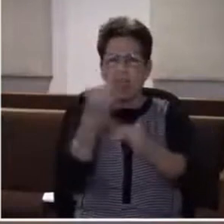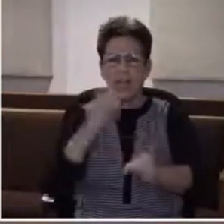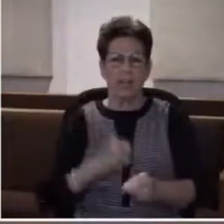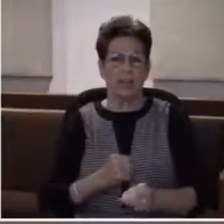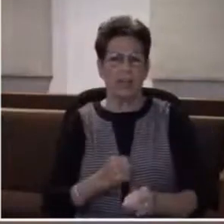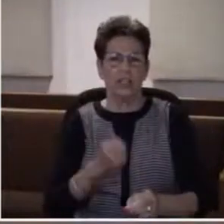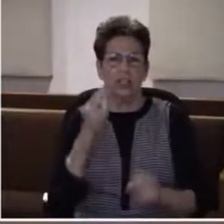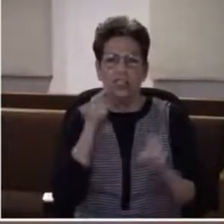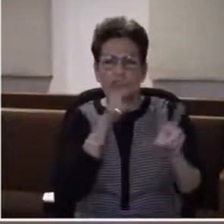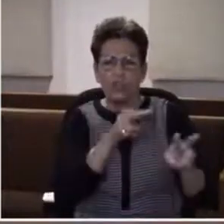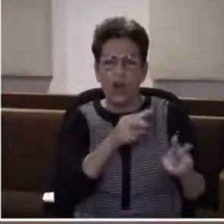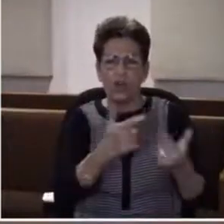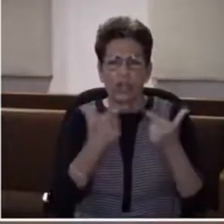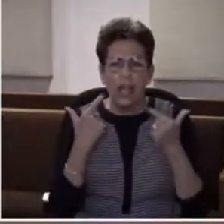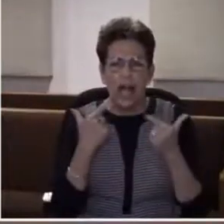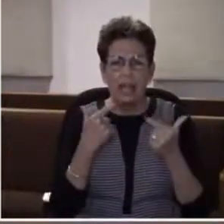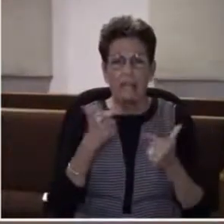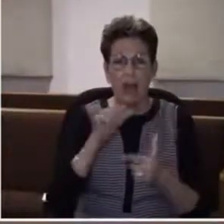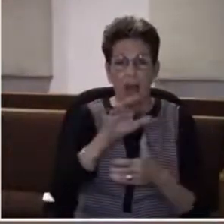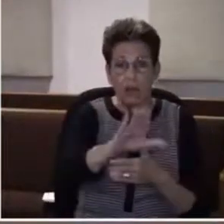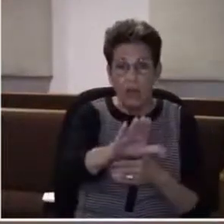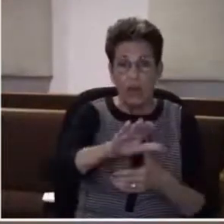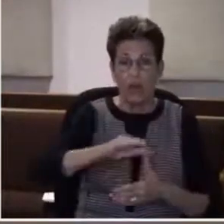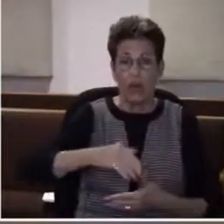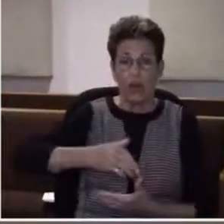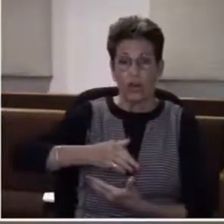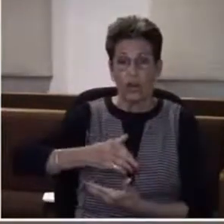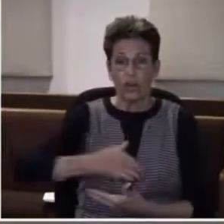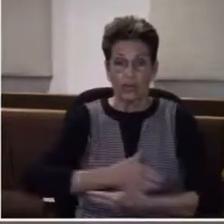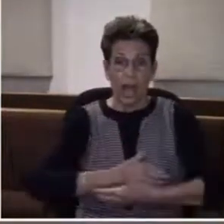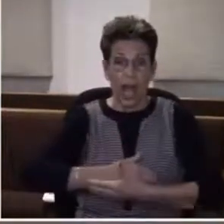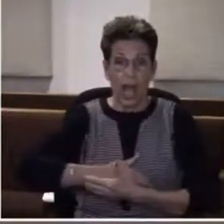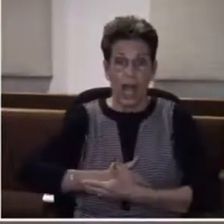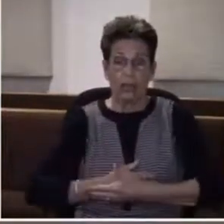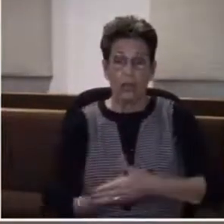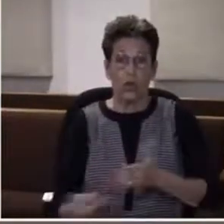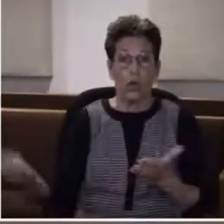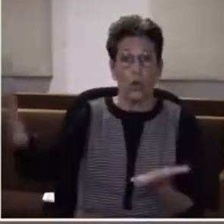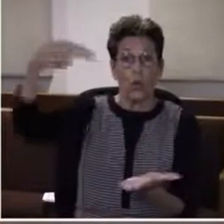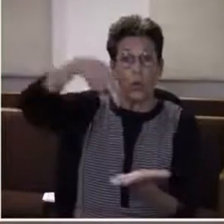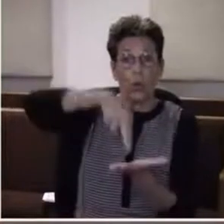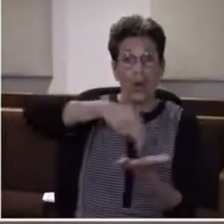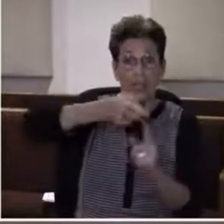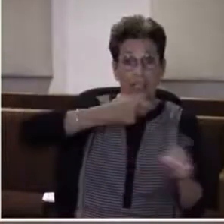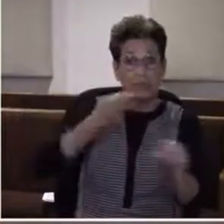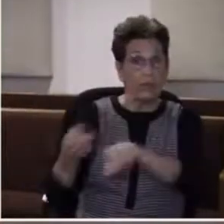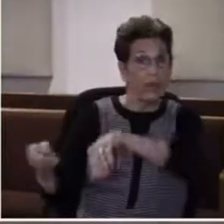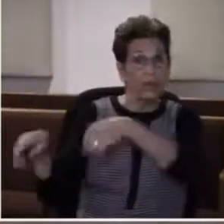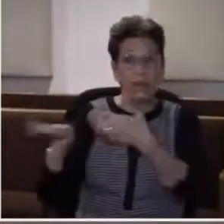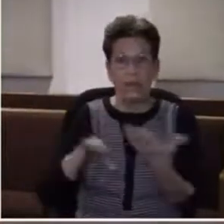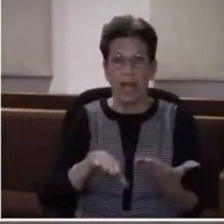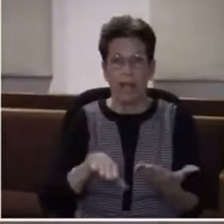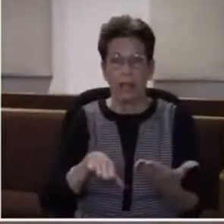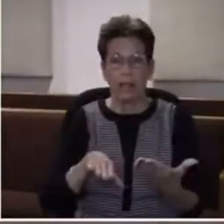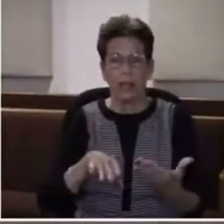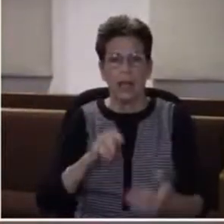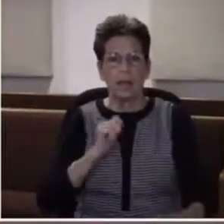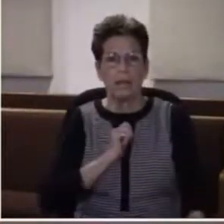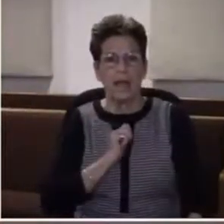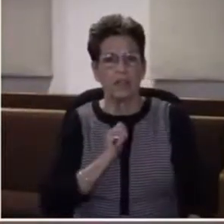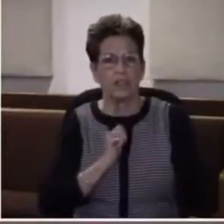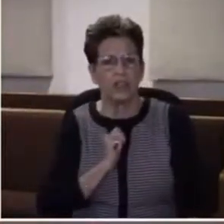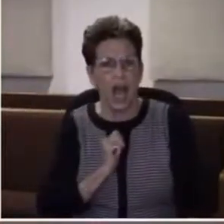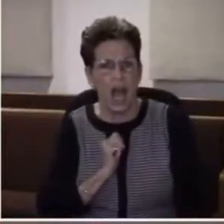life of her child restored and raised from the dead, Pastor, how does she make